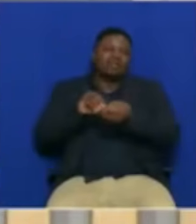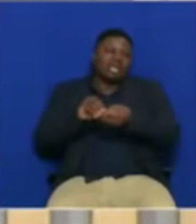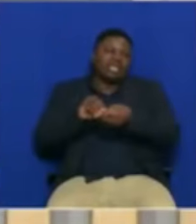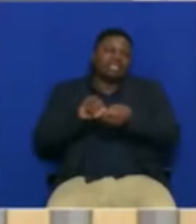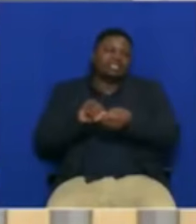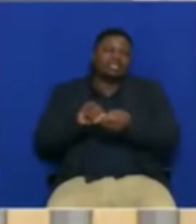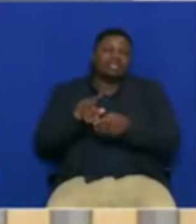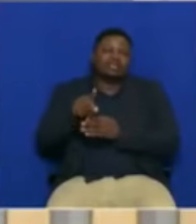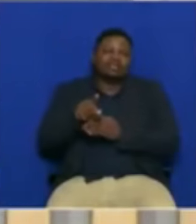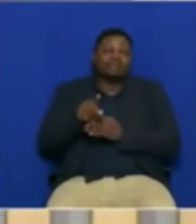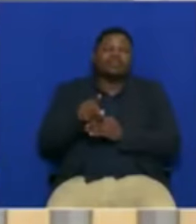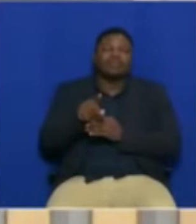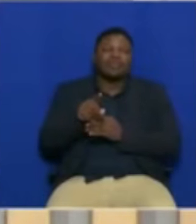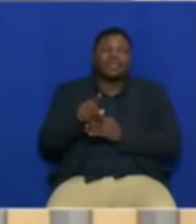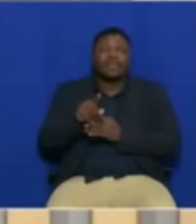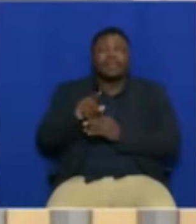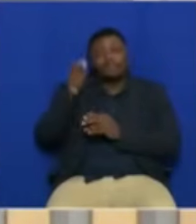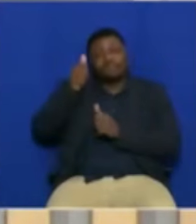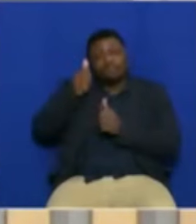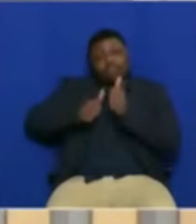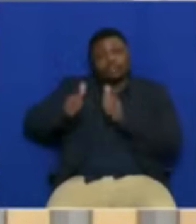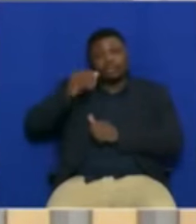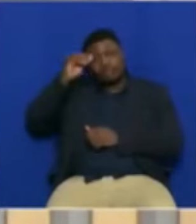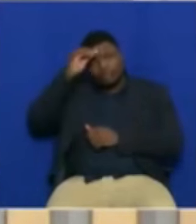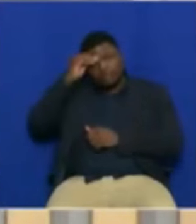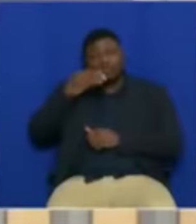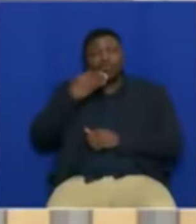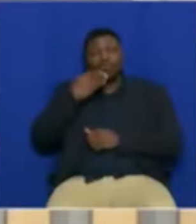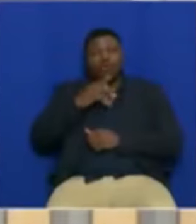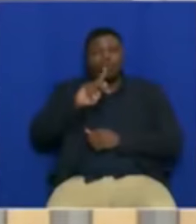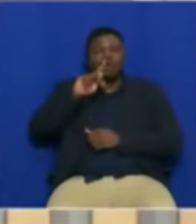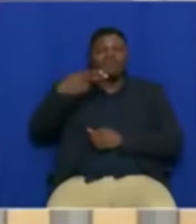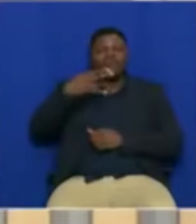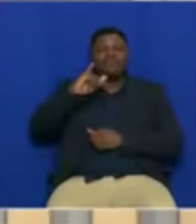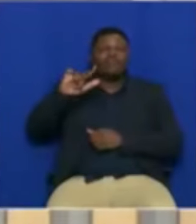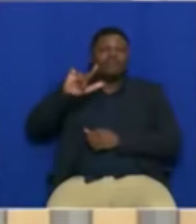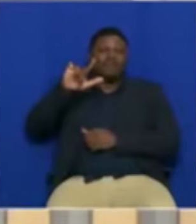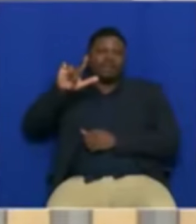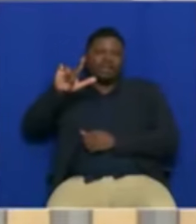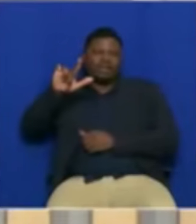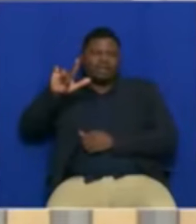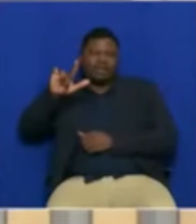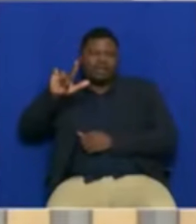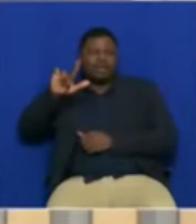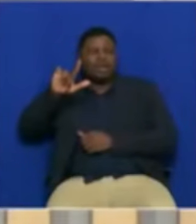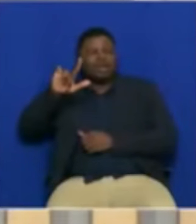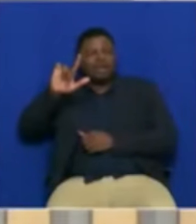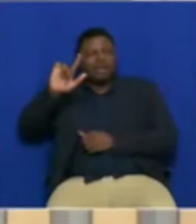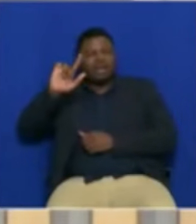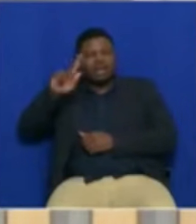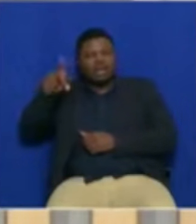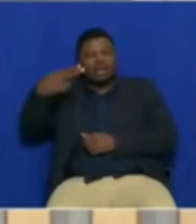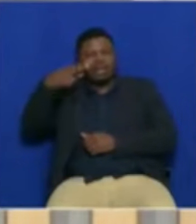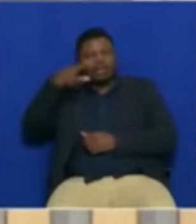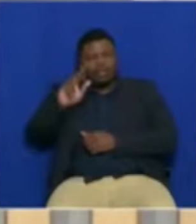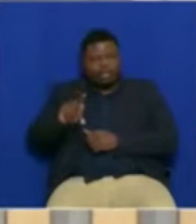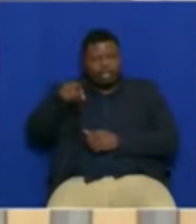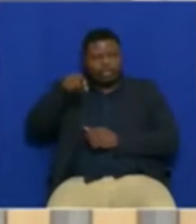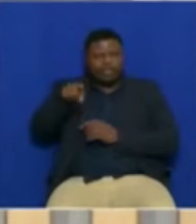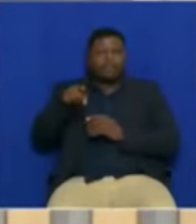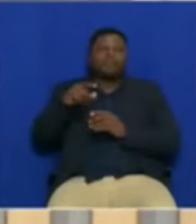he summarized summary of those documents of what he found in it and his comments on it. Now, what I'm trying to show